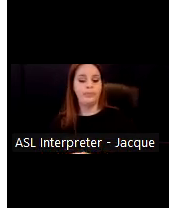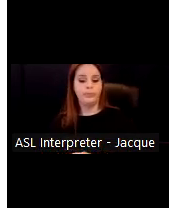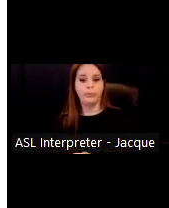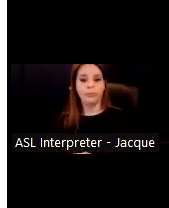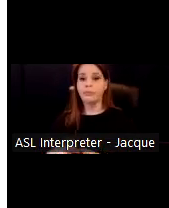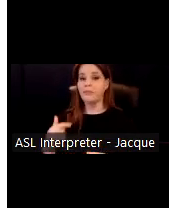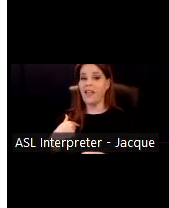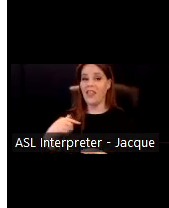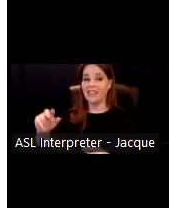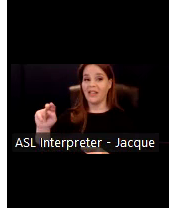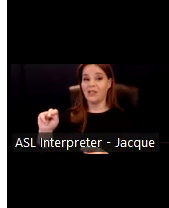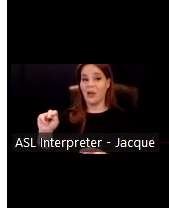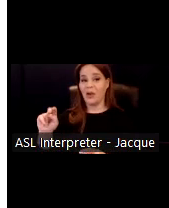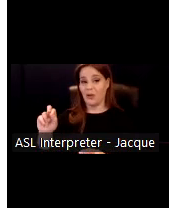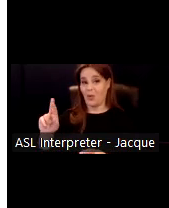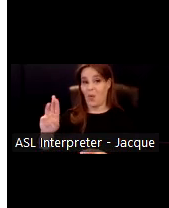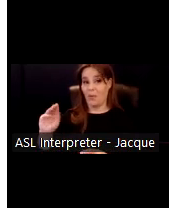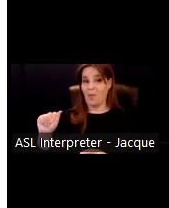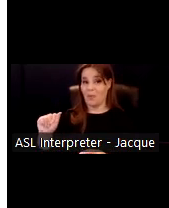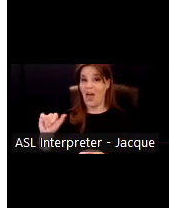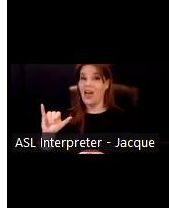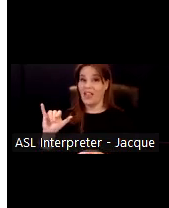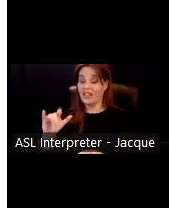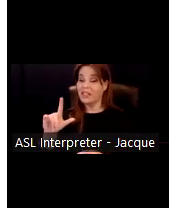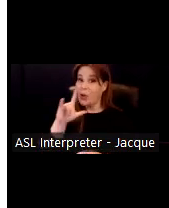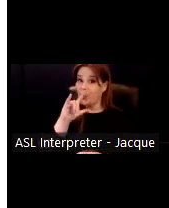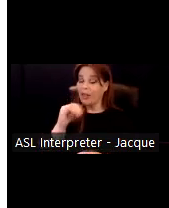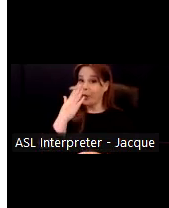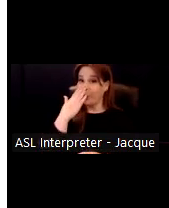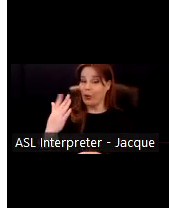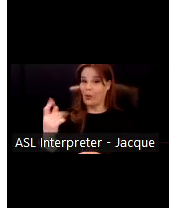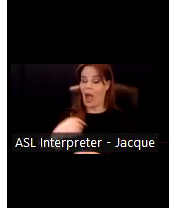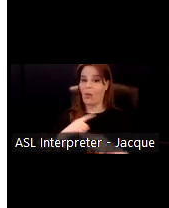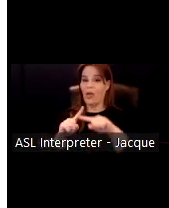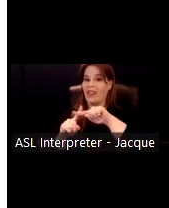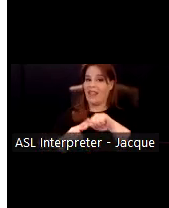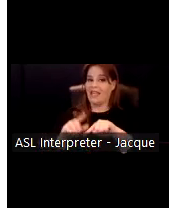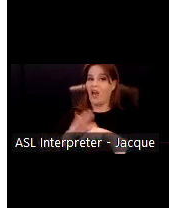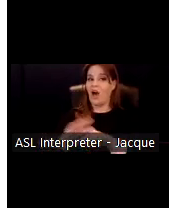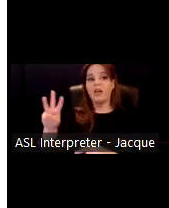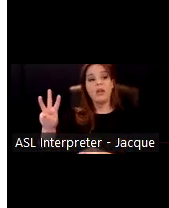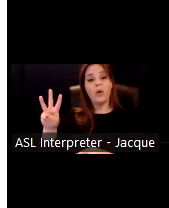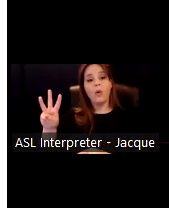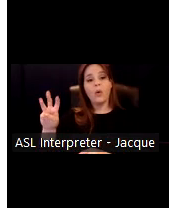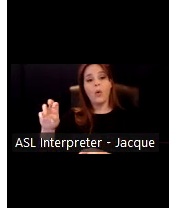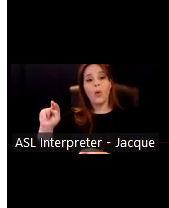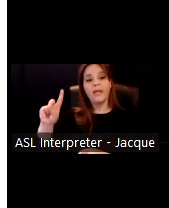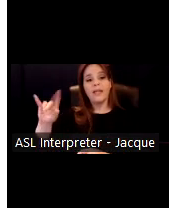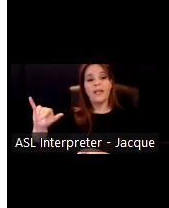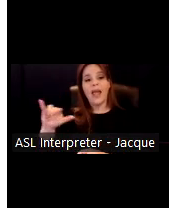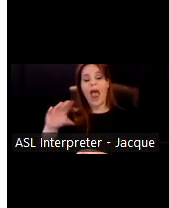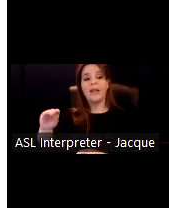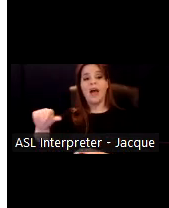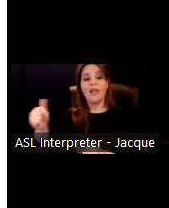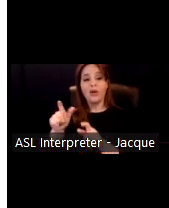This is Norma. That's a really good question, and I will lean on Wendy and others in this space to answer